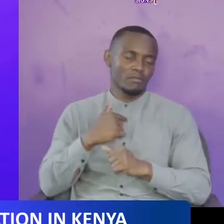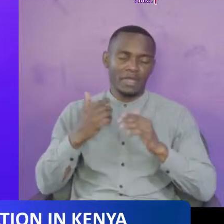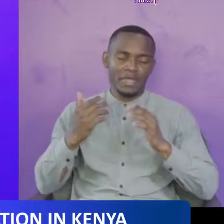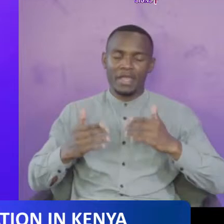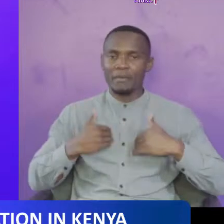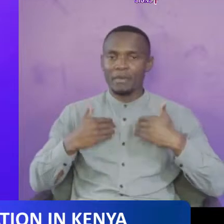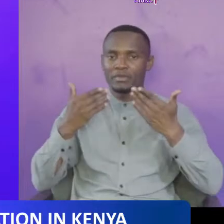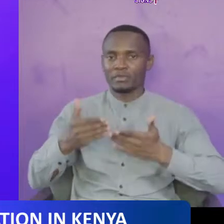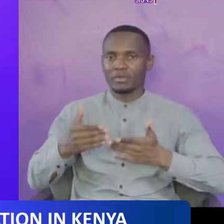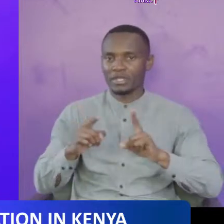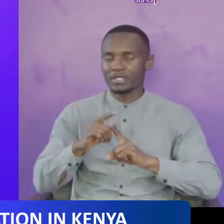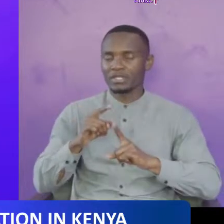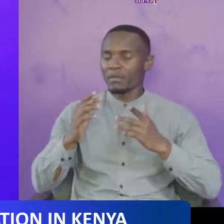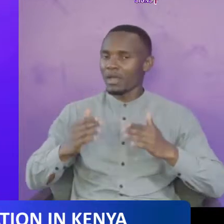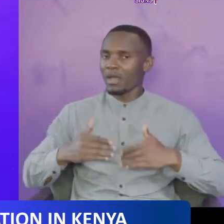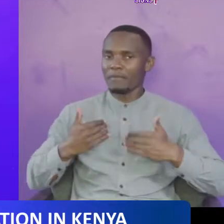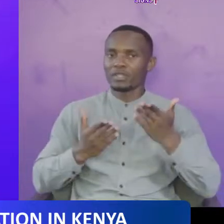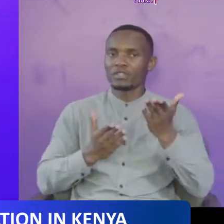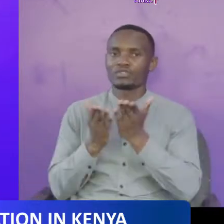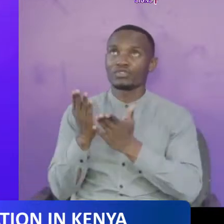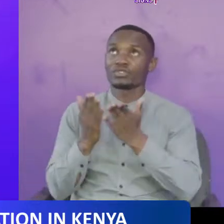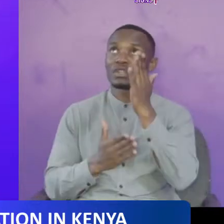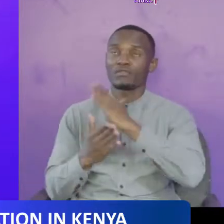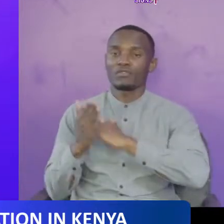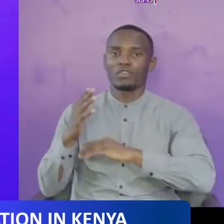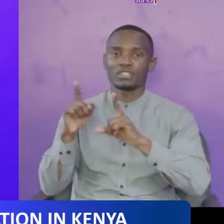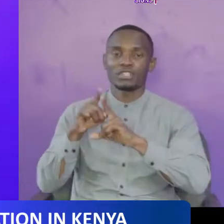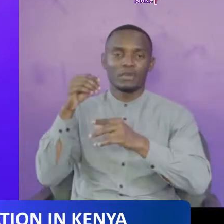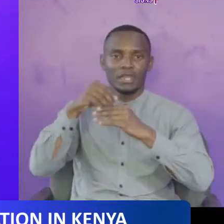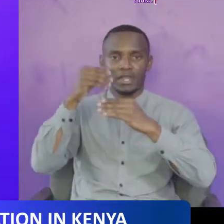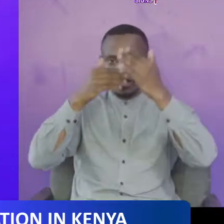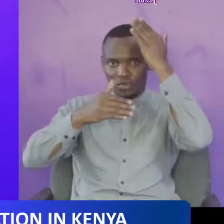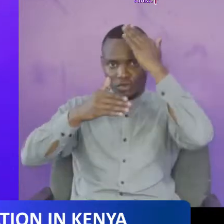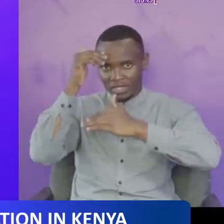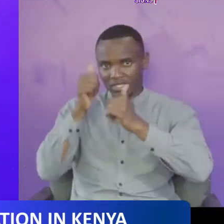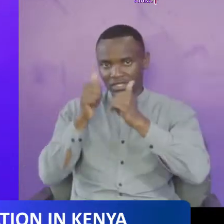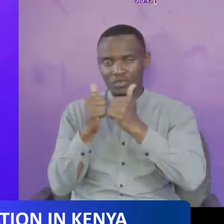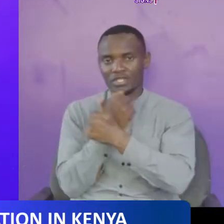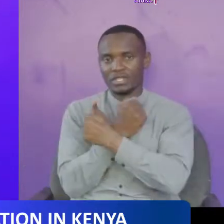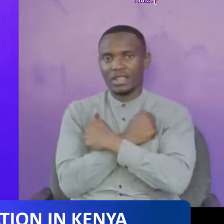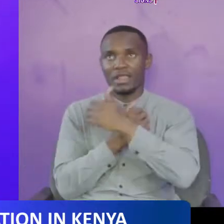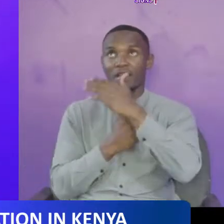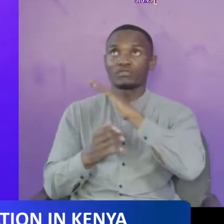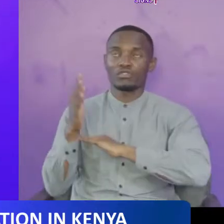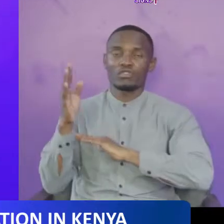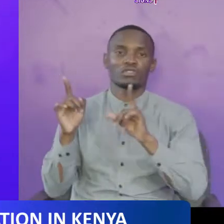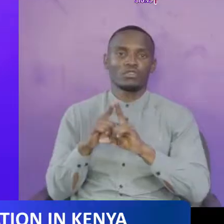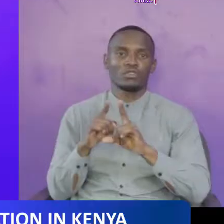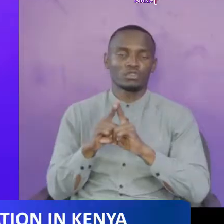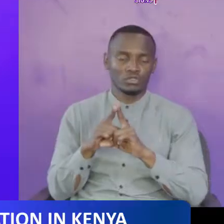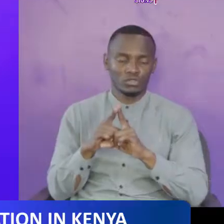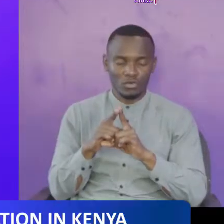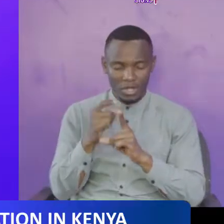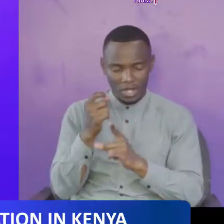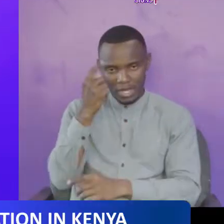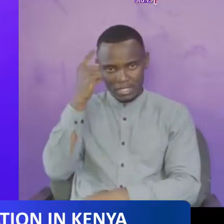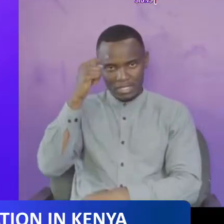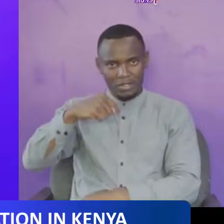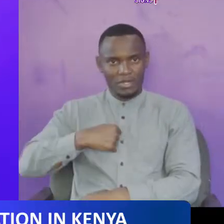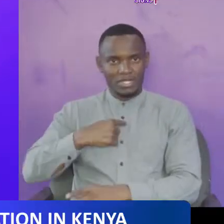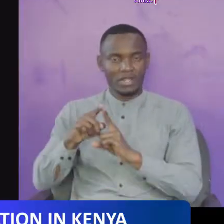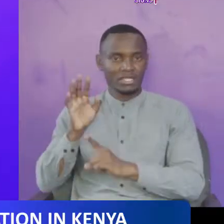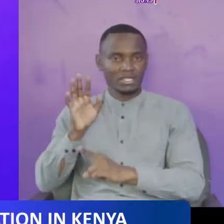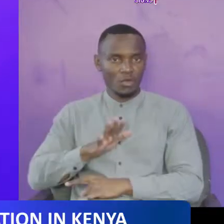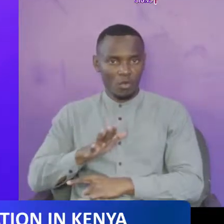serving God in a university that loves God, but also just finding who I am as a woman, as a wife, as a